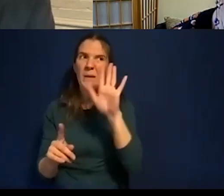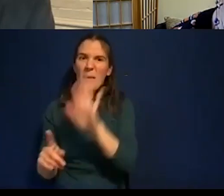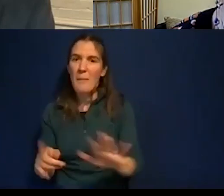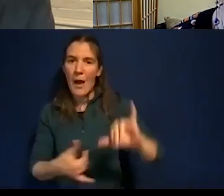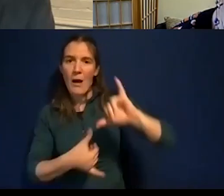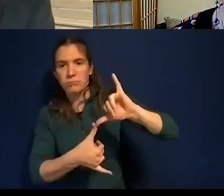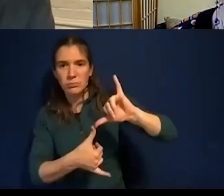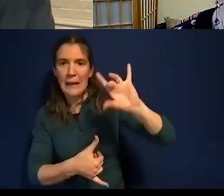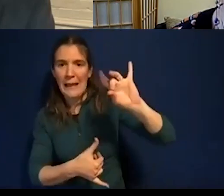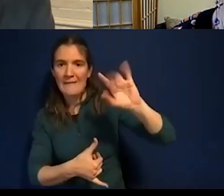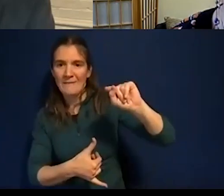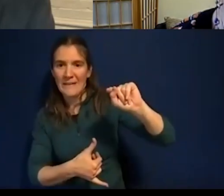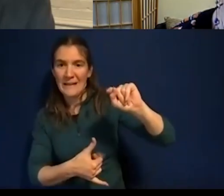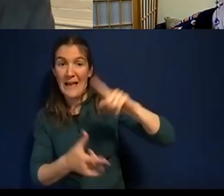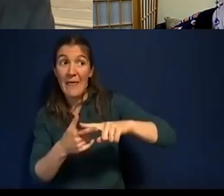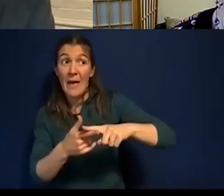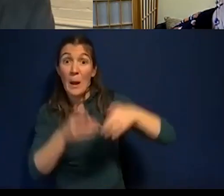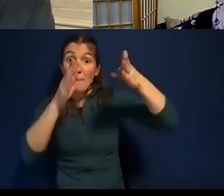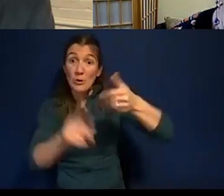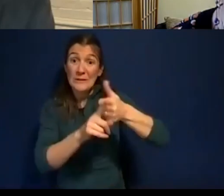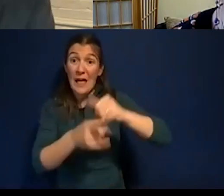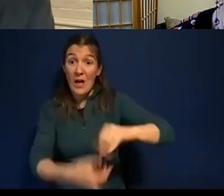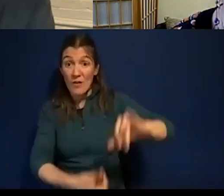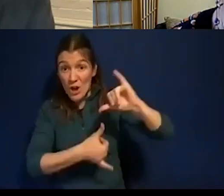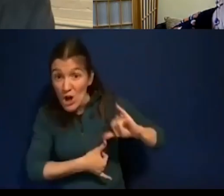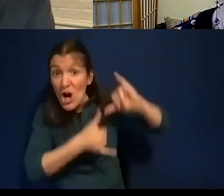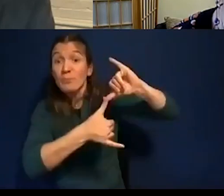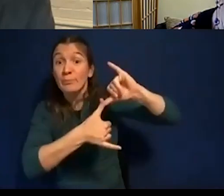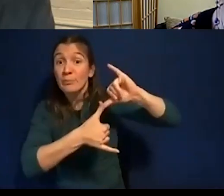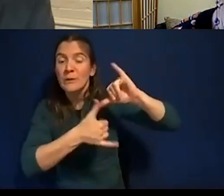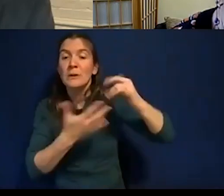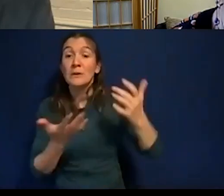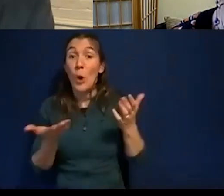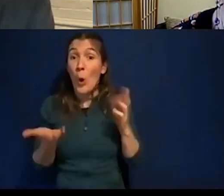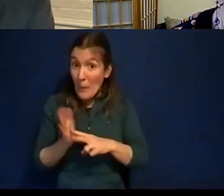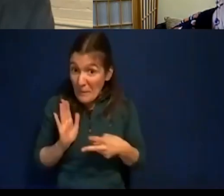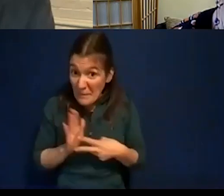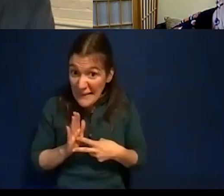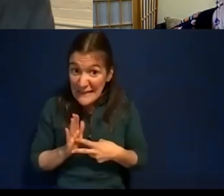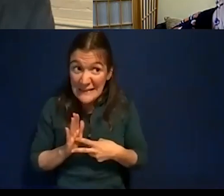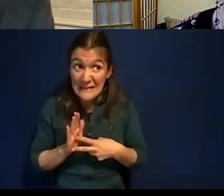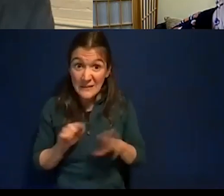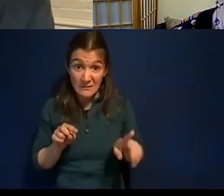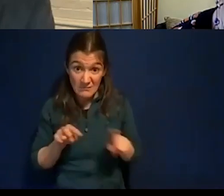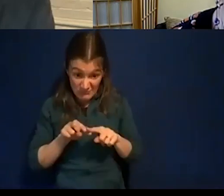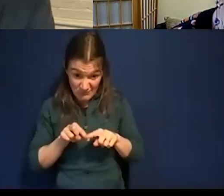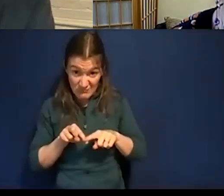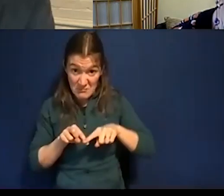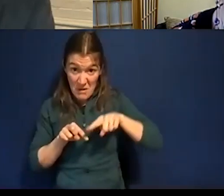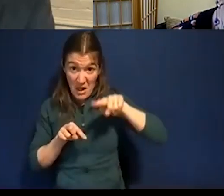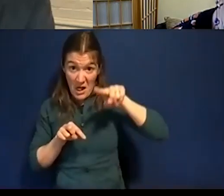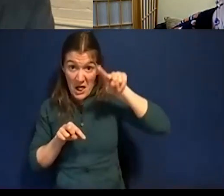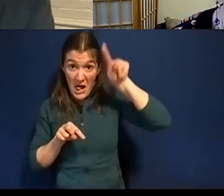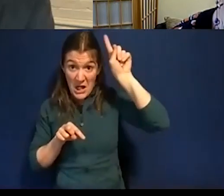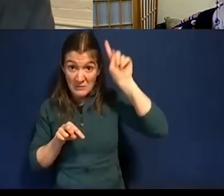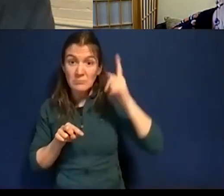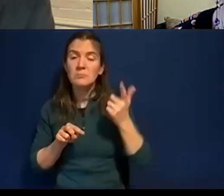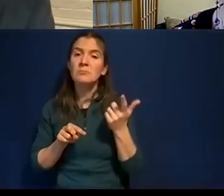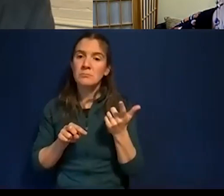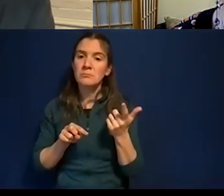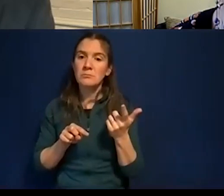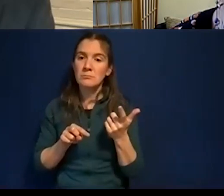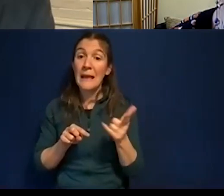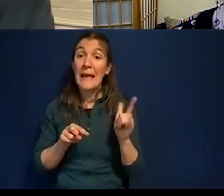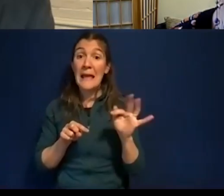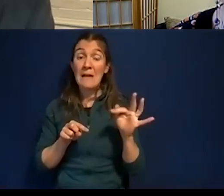of the jumper yet, approximately. But so it's conceivable that what we're trying to do here is make sure that anybody